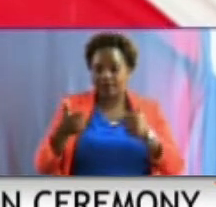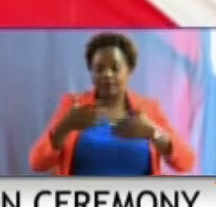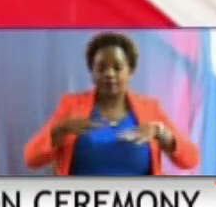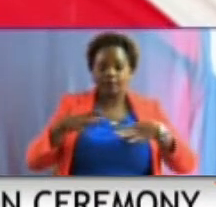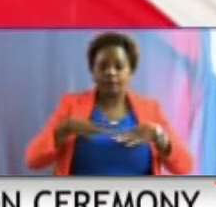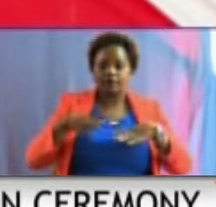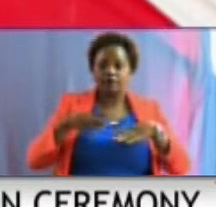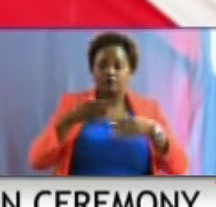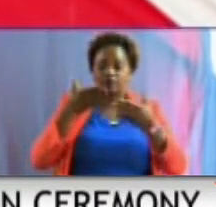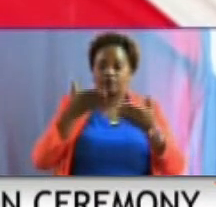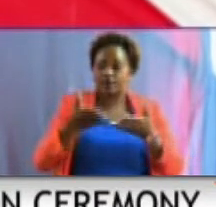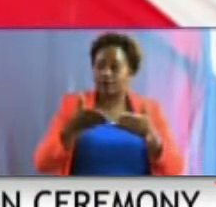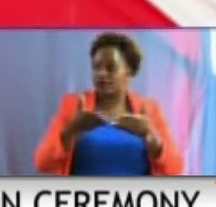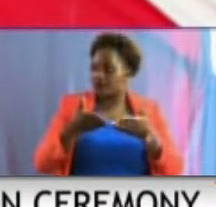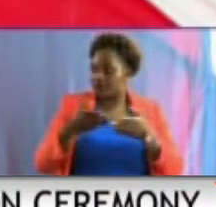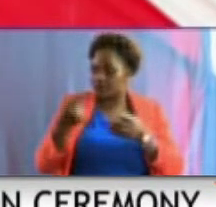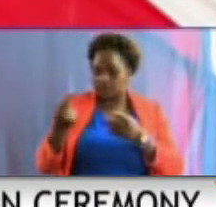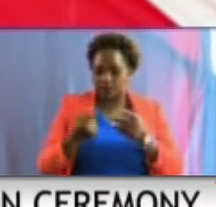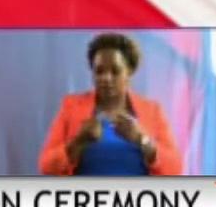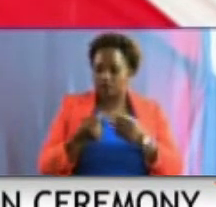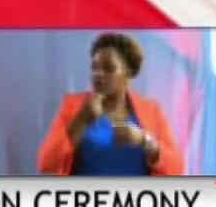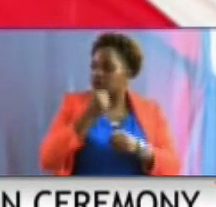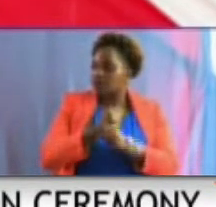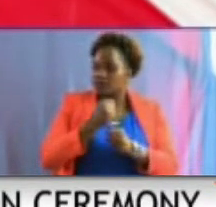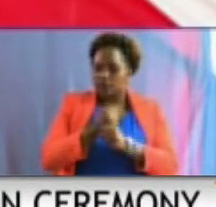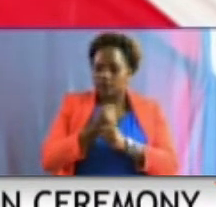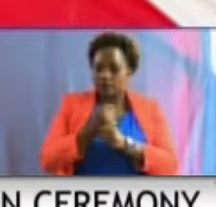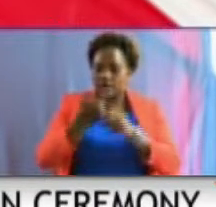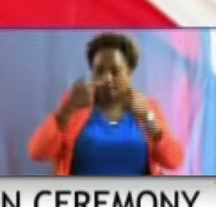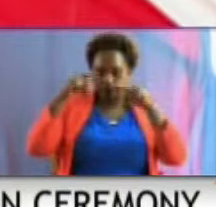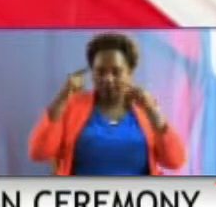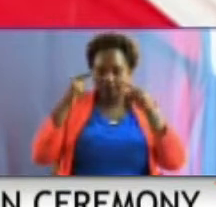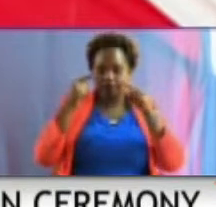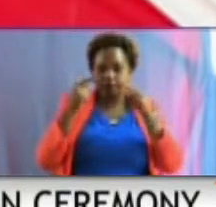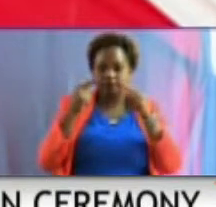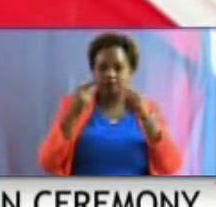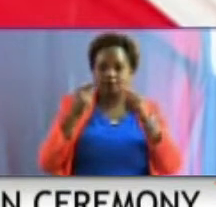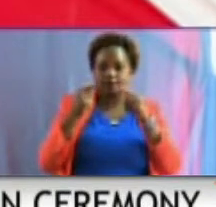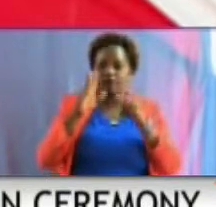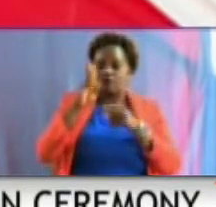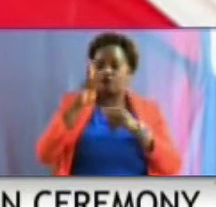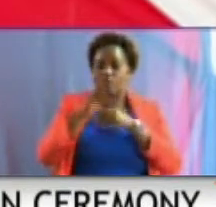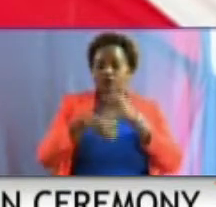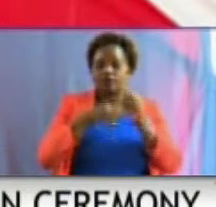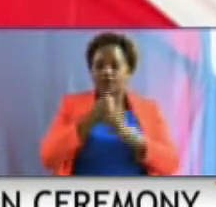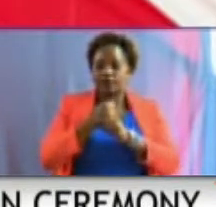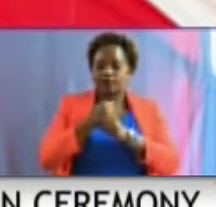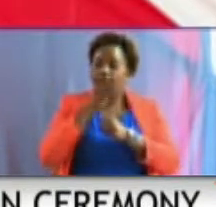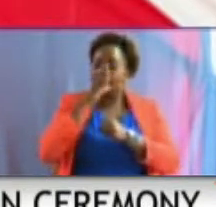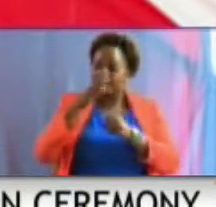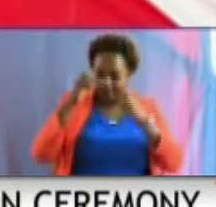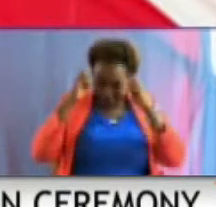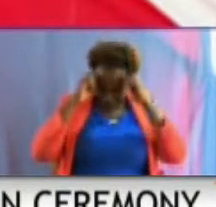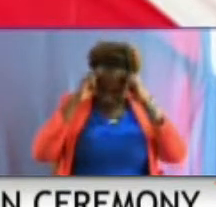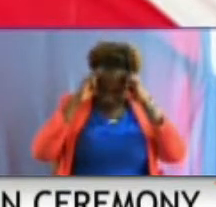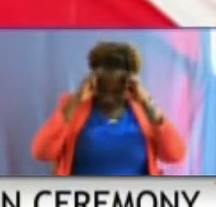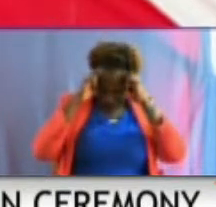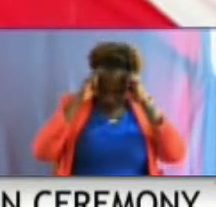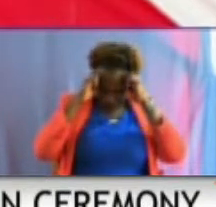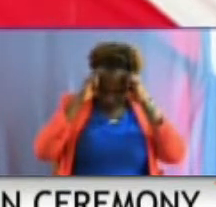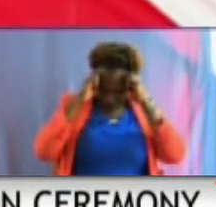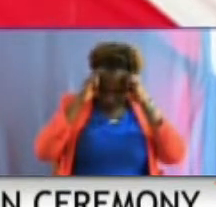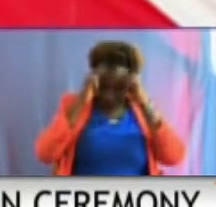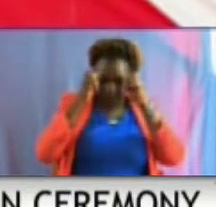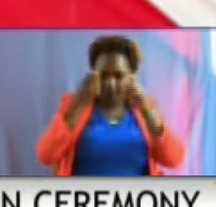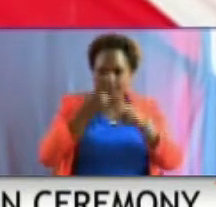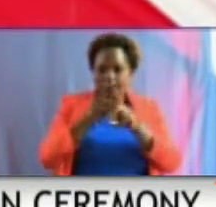for there is a very little learning in success. For 4 years, you have been buying, trading,